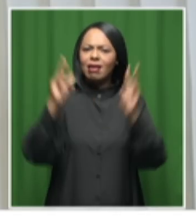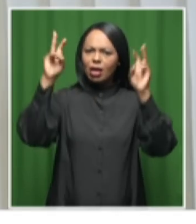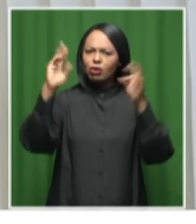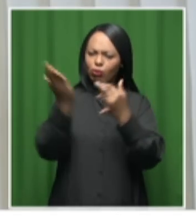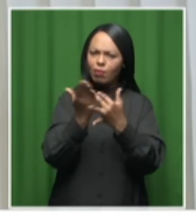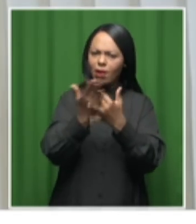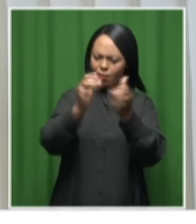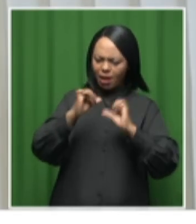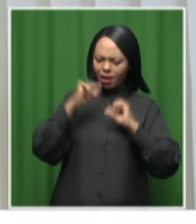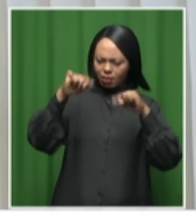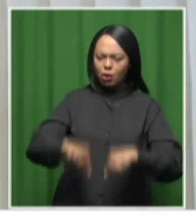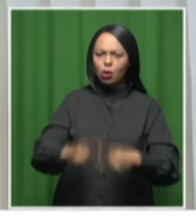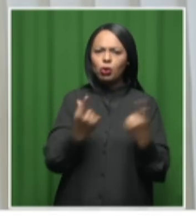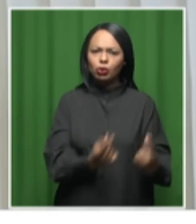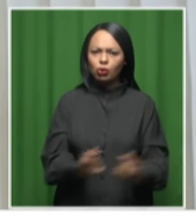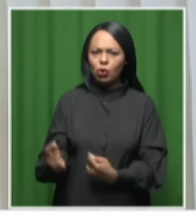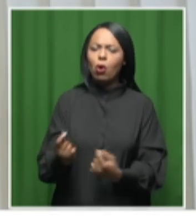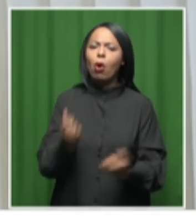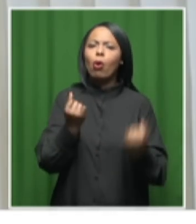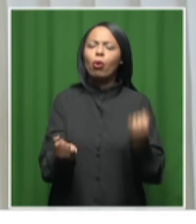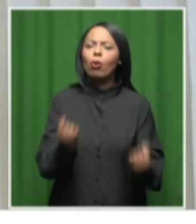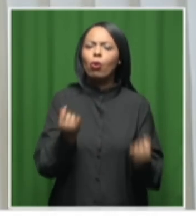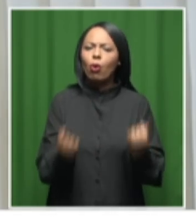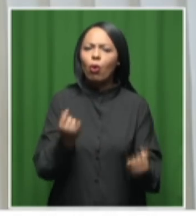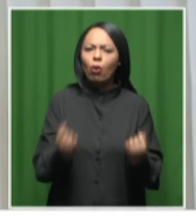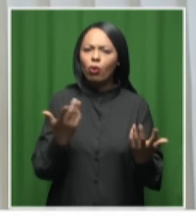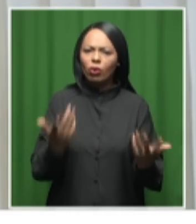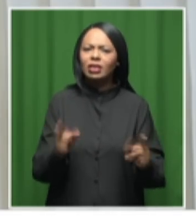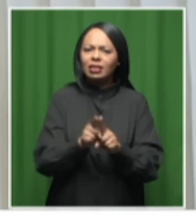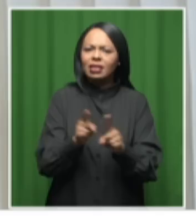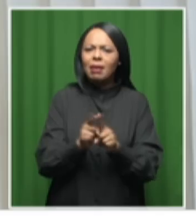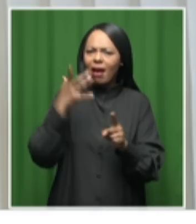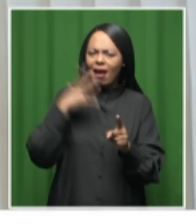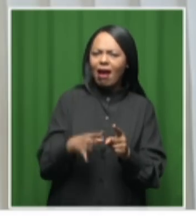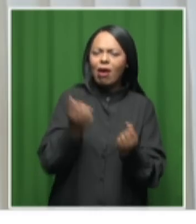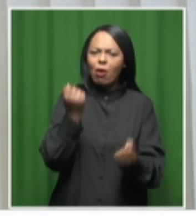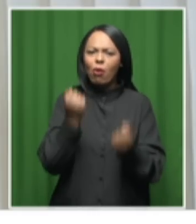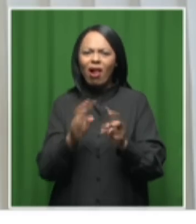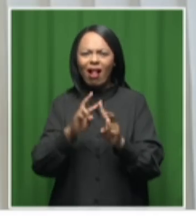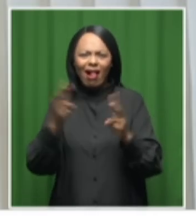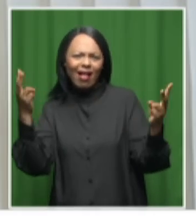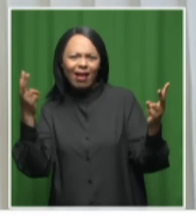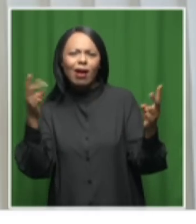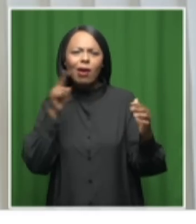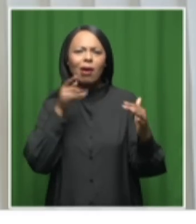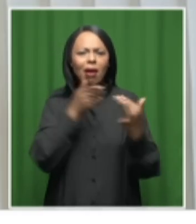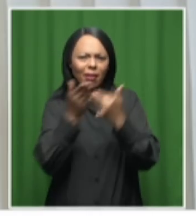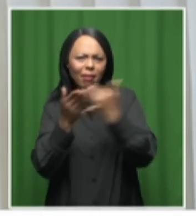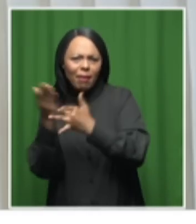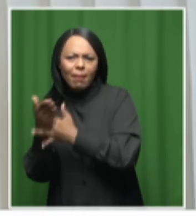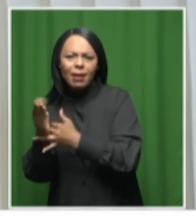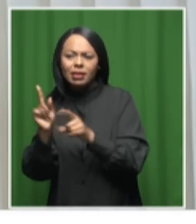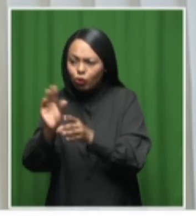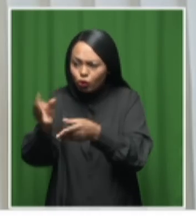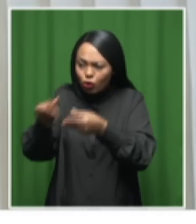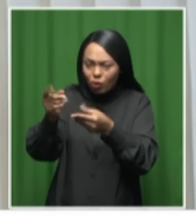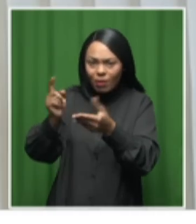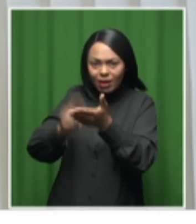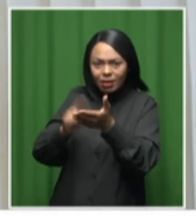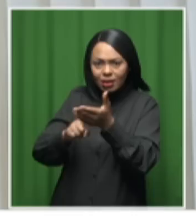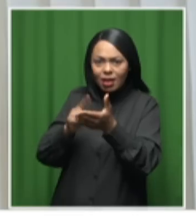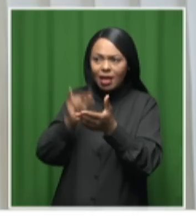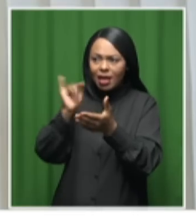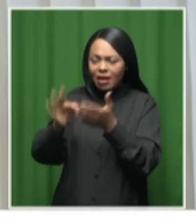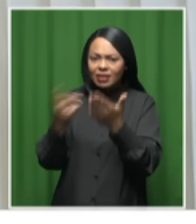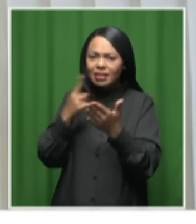rightly do so. That even pertains to court matters which are there. You should have access to those documents if those documents are not